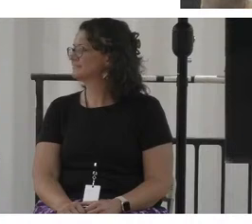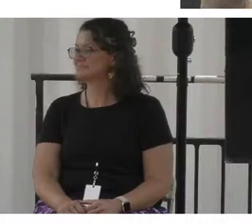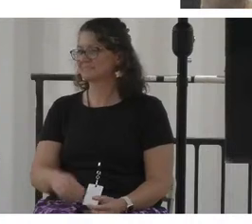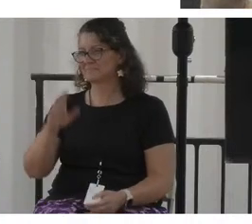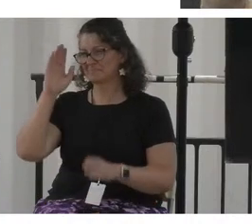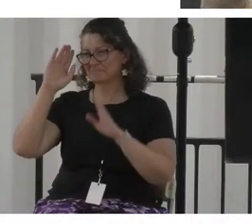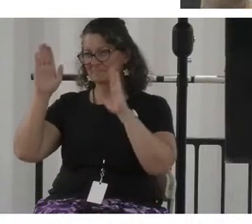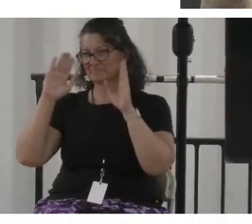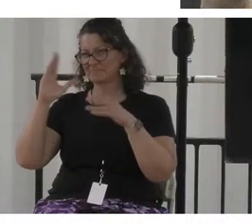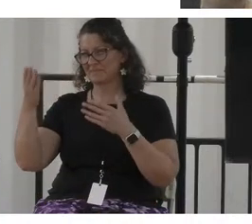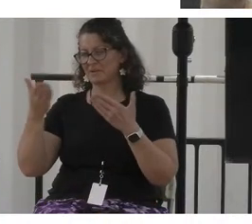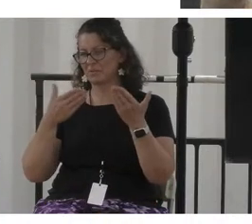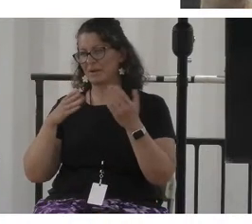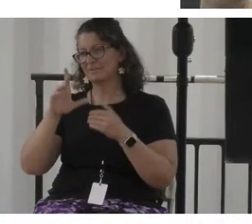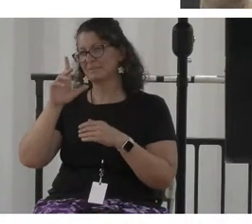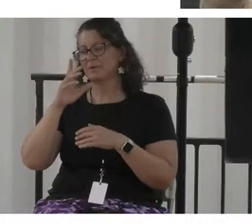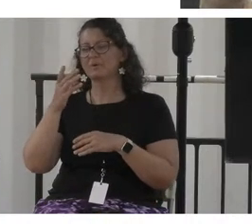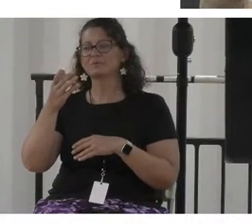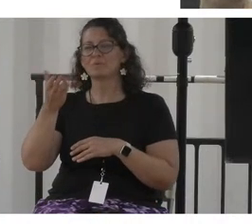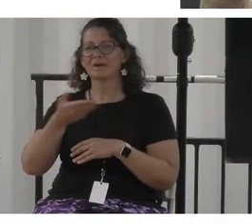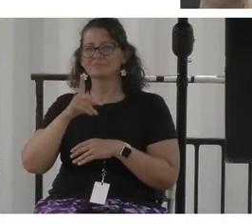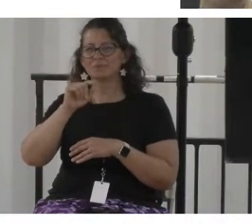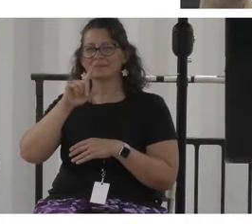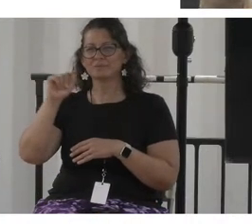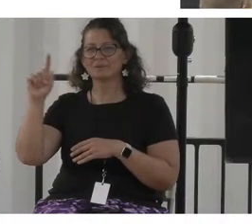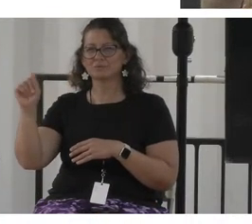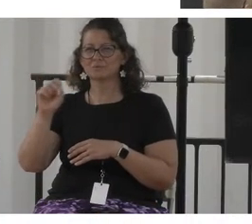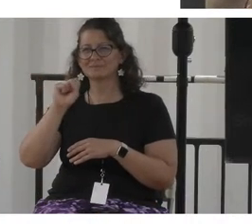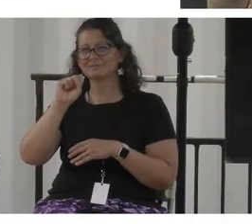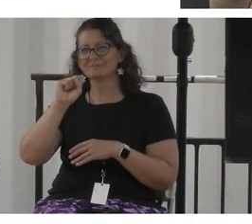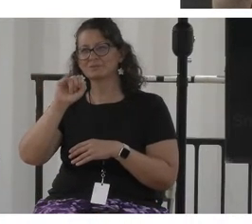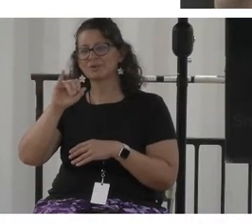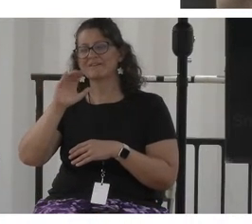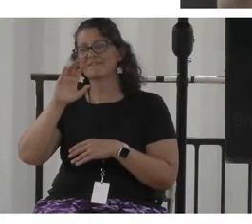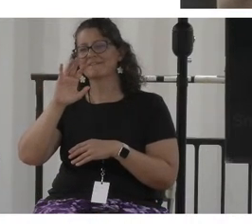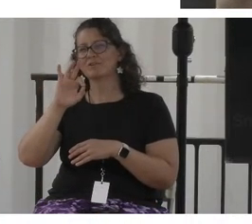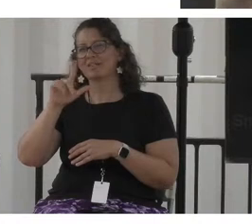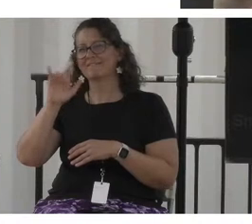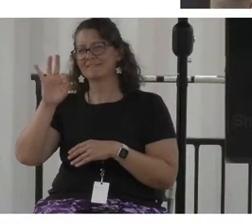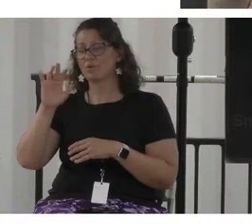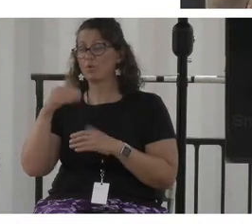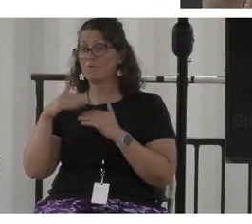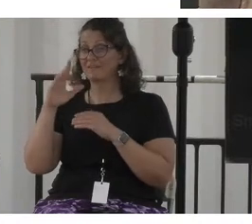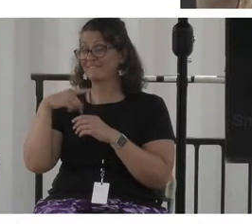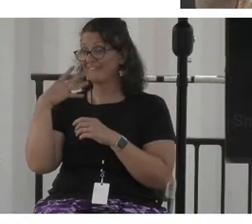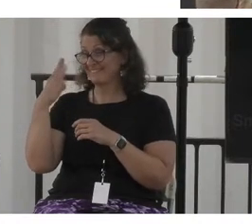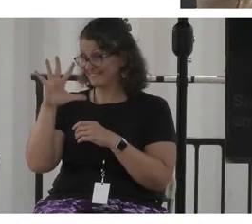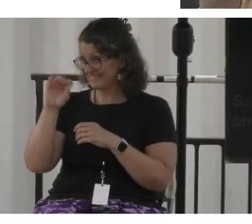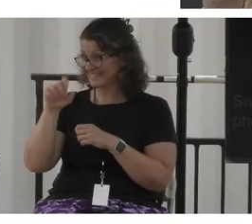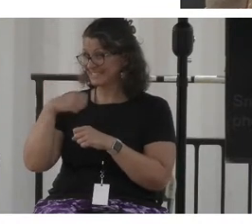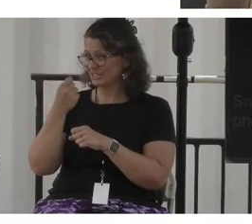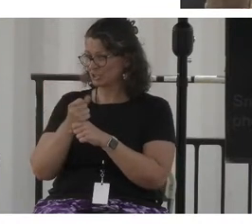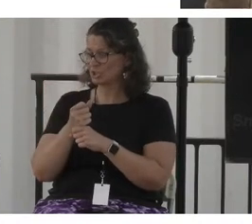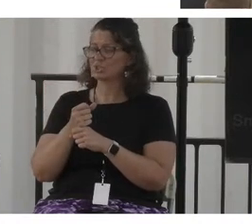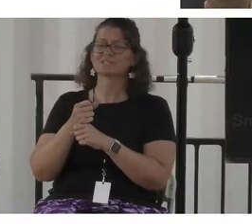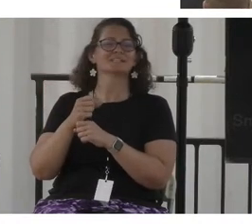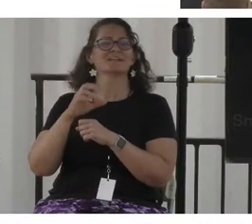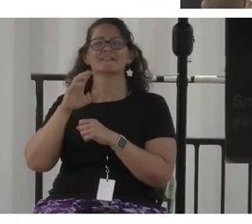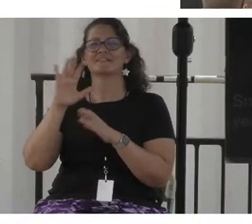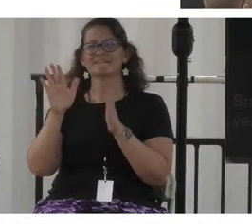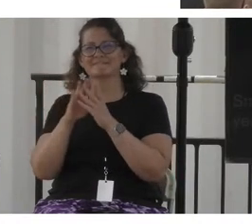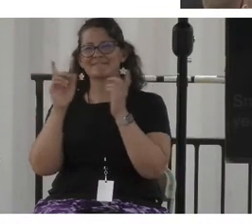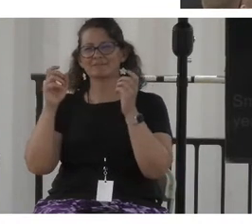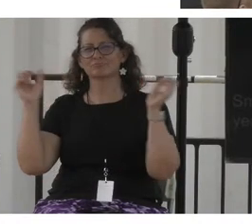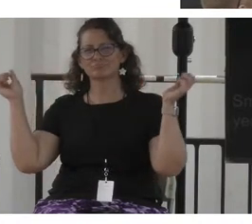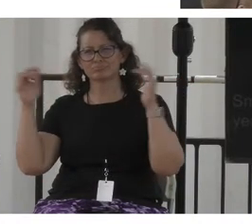Hello, welcome to the 2022 Smithsonian Folklife Festival. For over 50 years, the festival has convened people on the National Mall